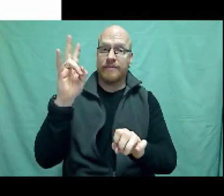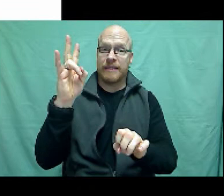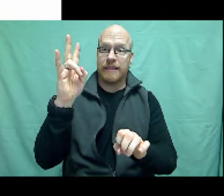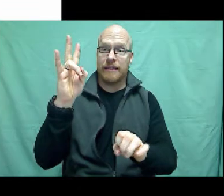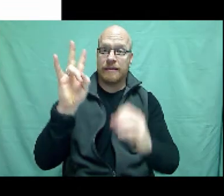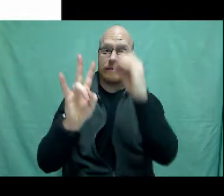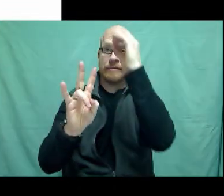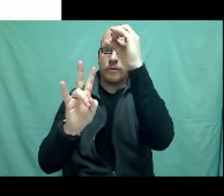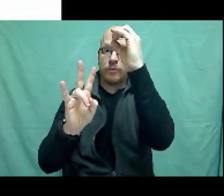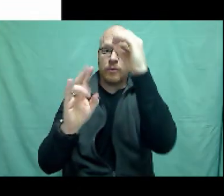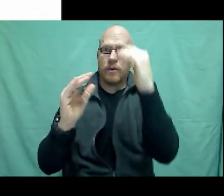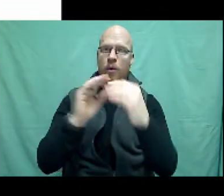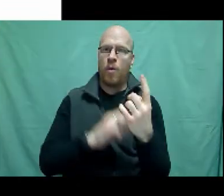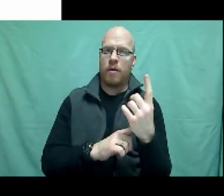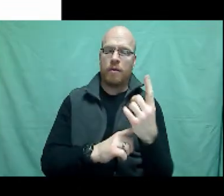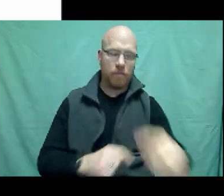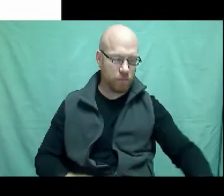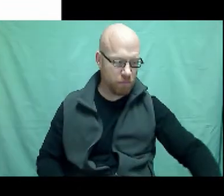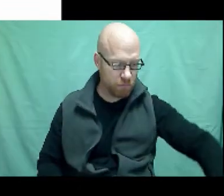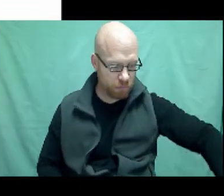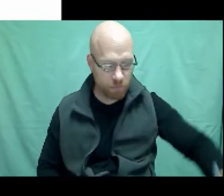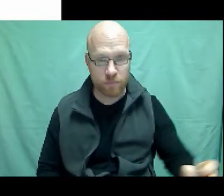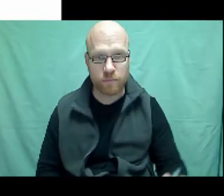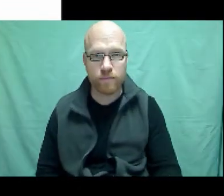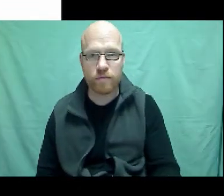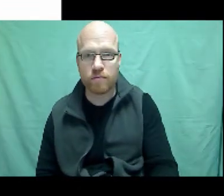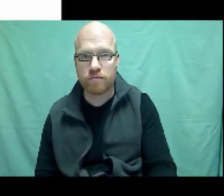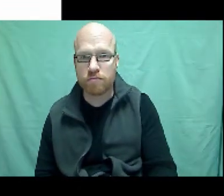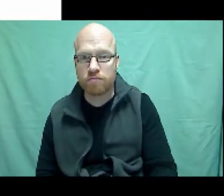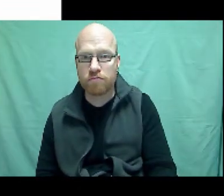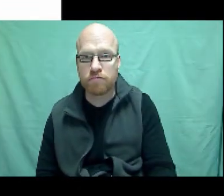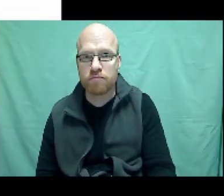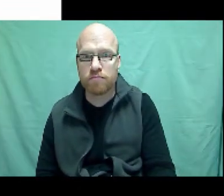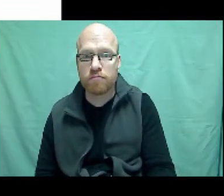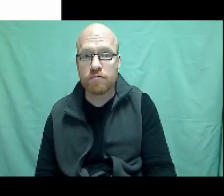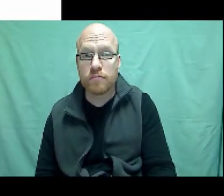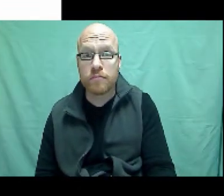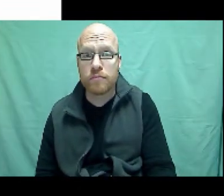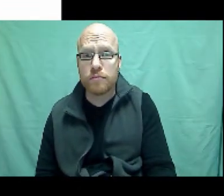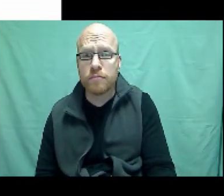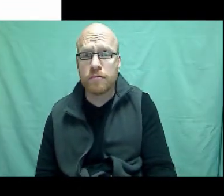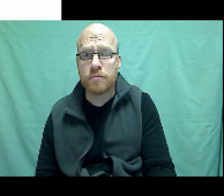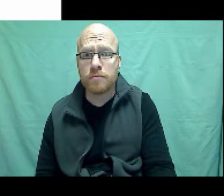So, our example in the purple box, 17 to the zero power equals 1.